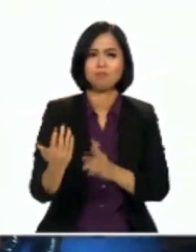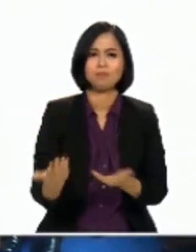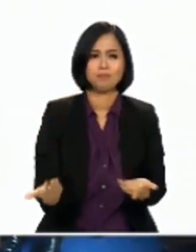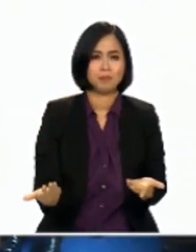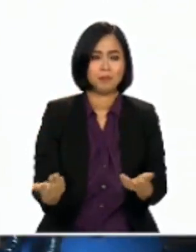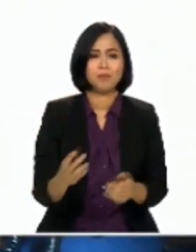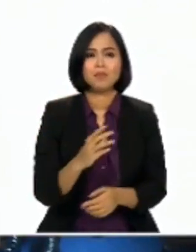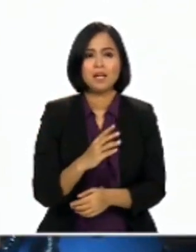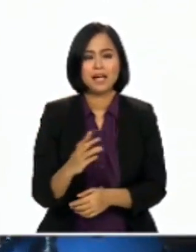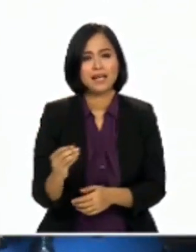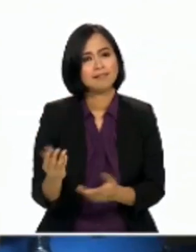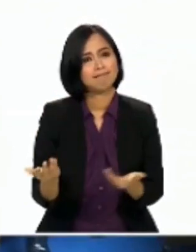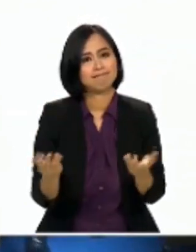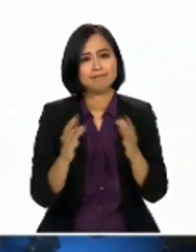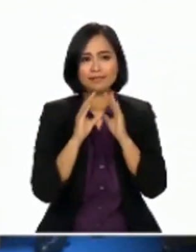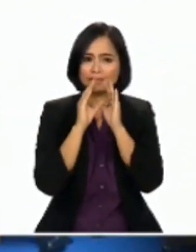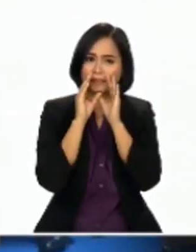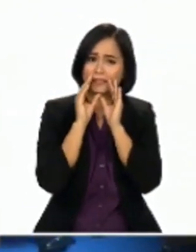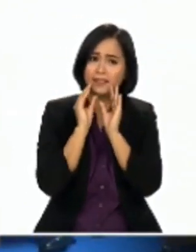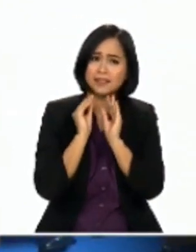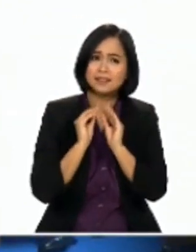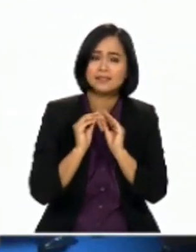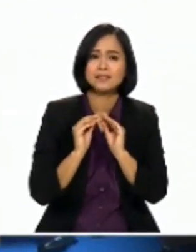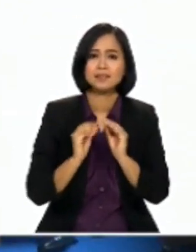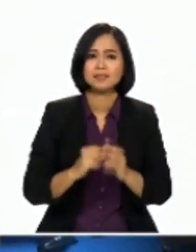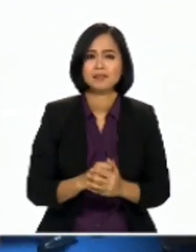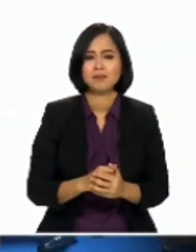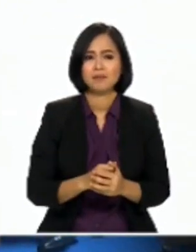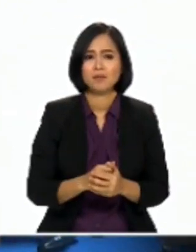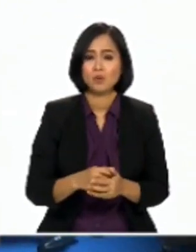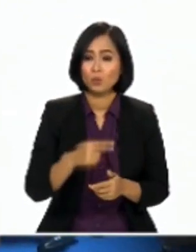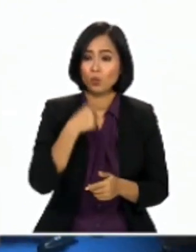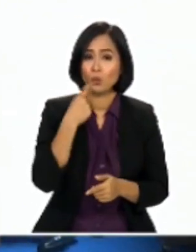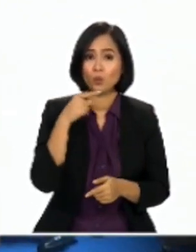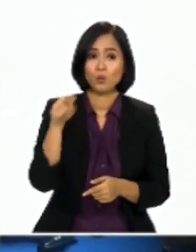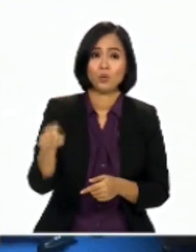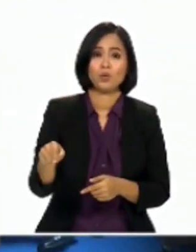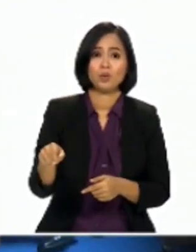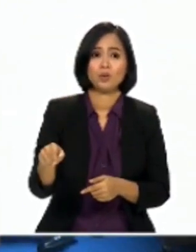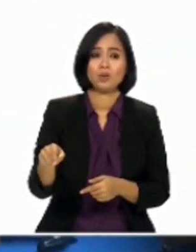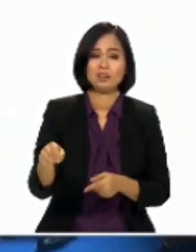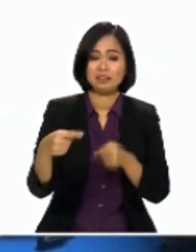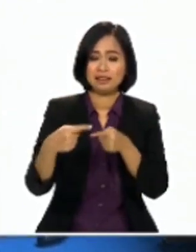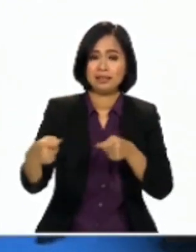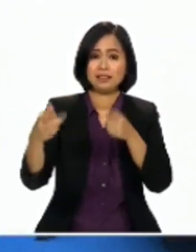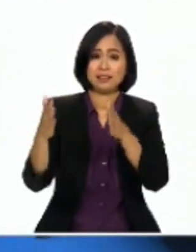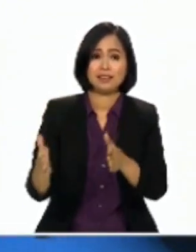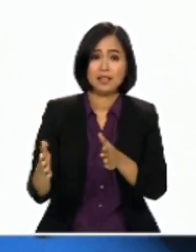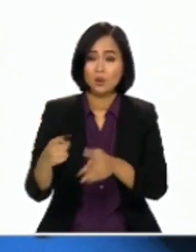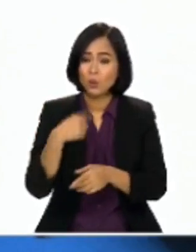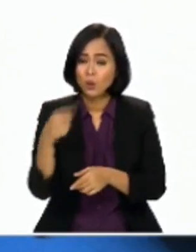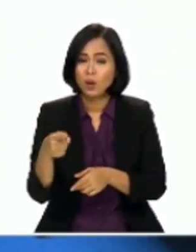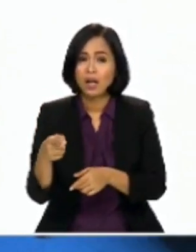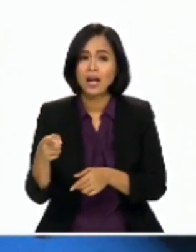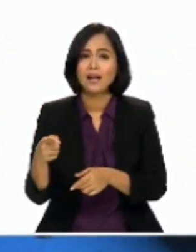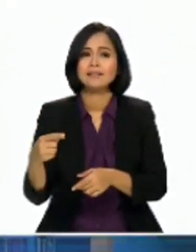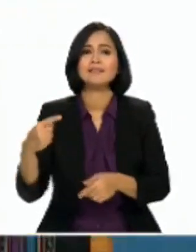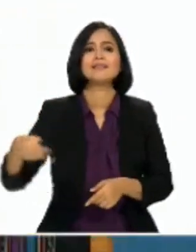and sadly, the enemy is us.